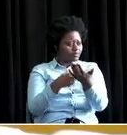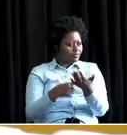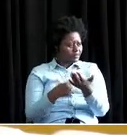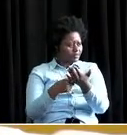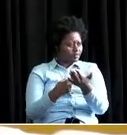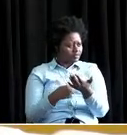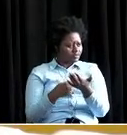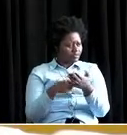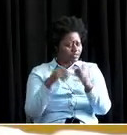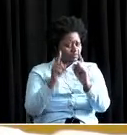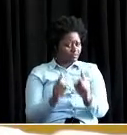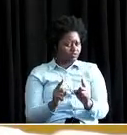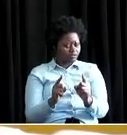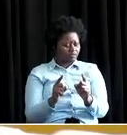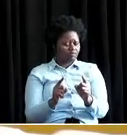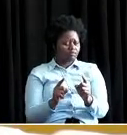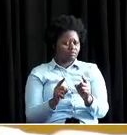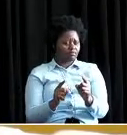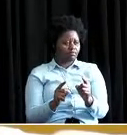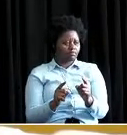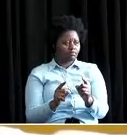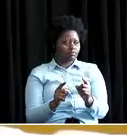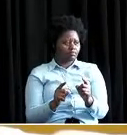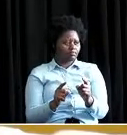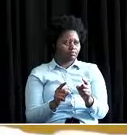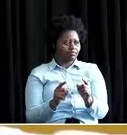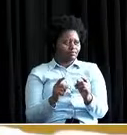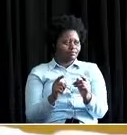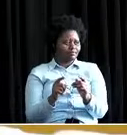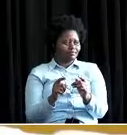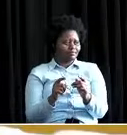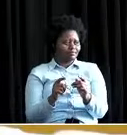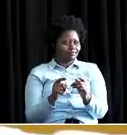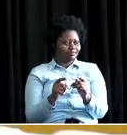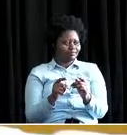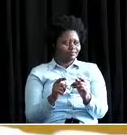at special regarding.